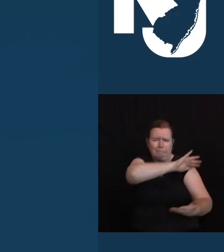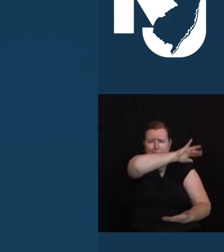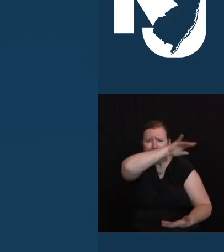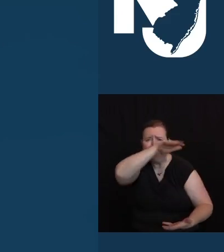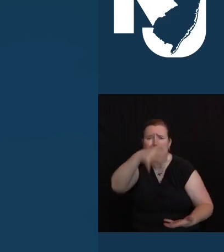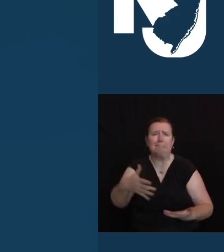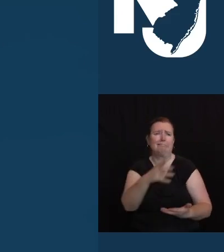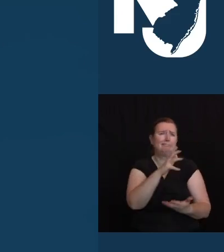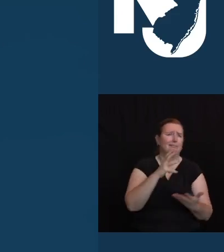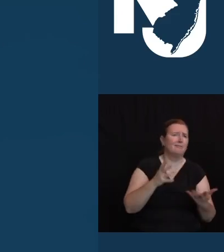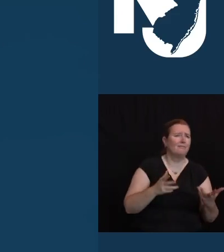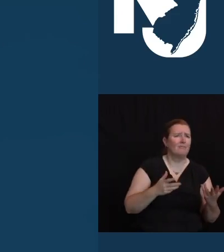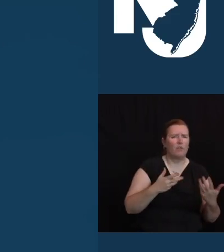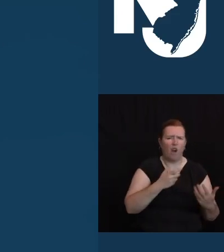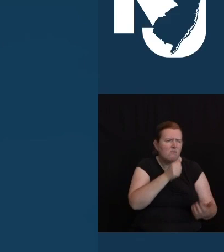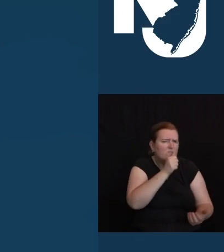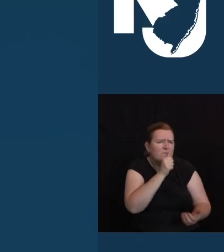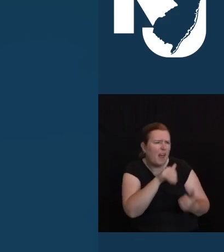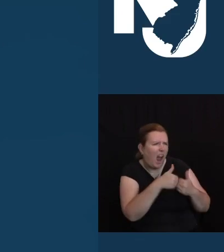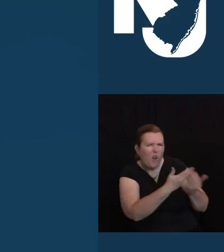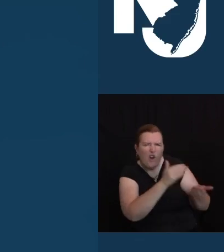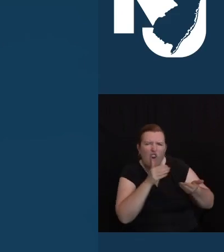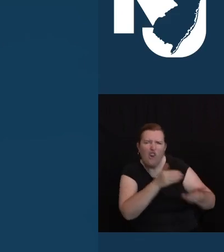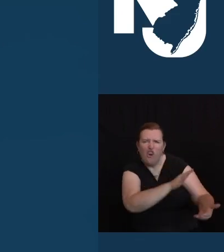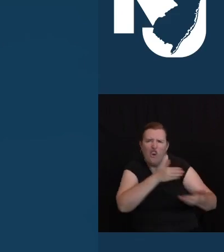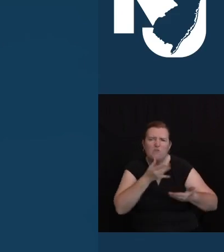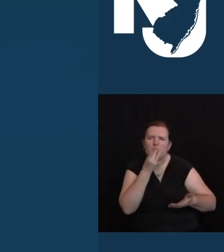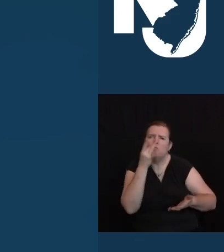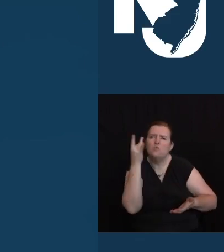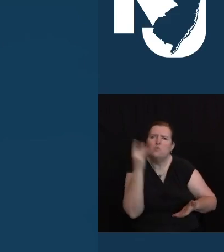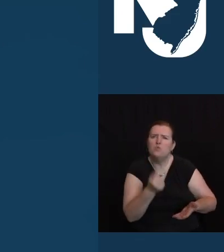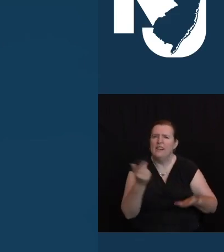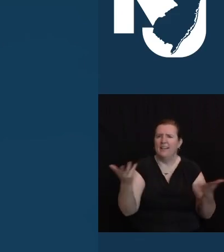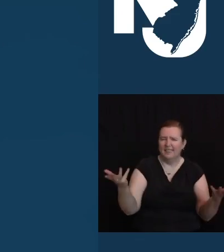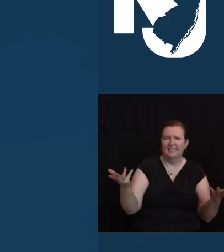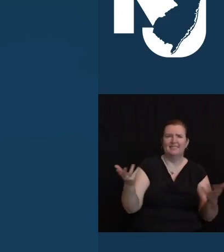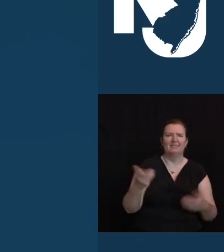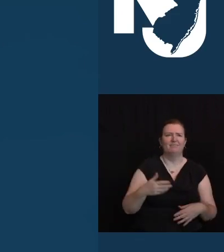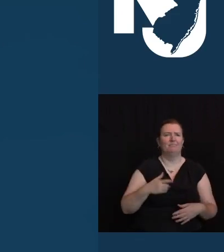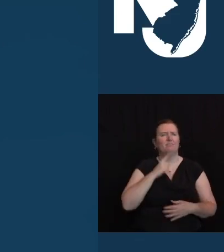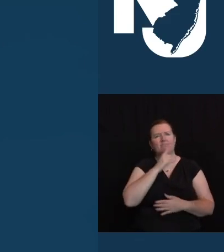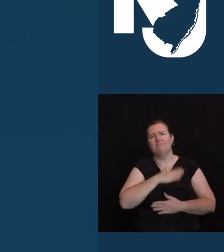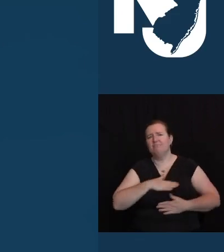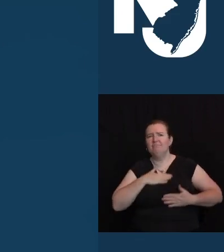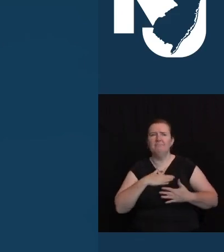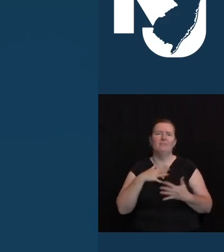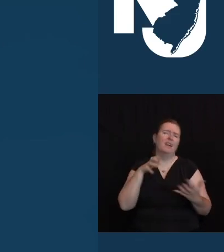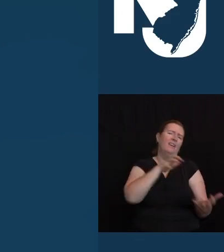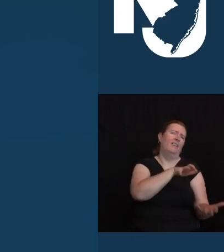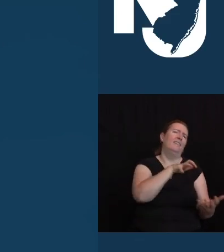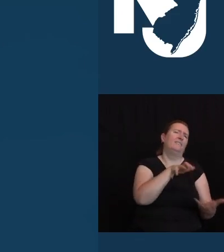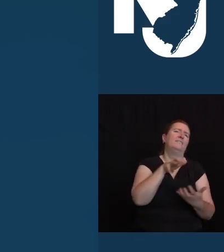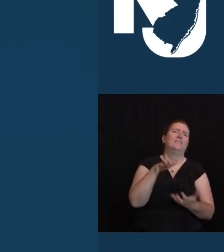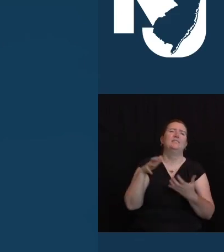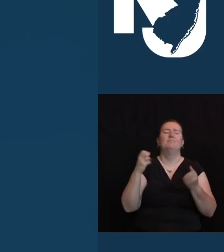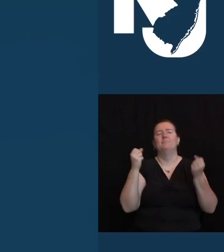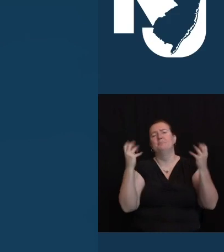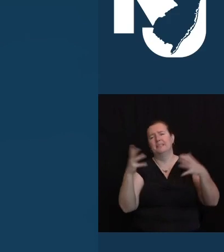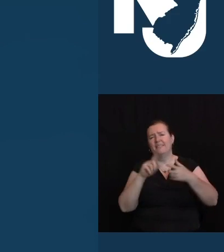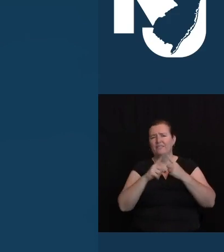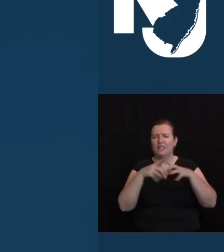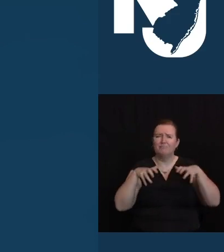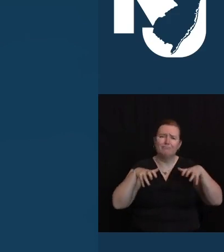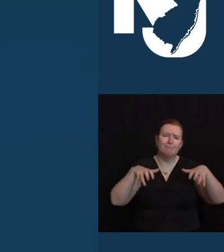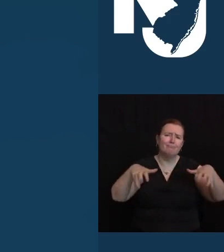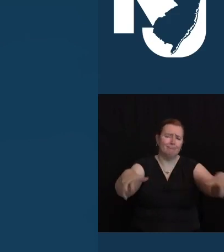it. She knew how to make others feel at home and to share a good laugh, and because of that, Santa had many lifelong friends. Santa